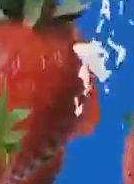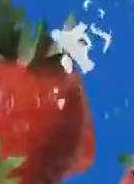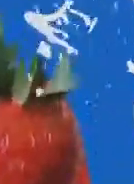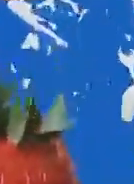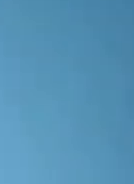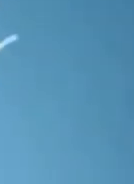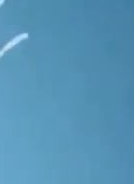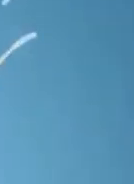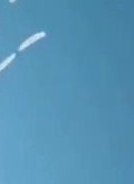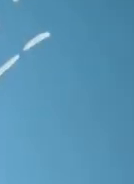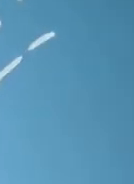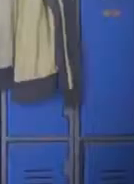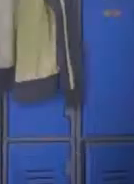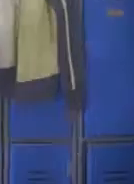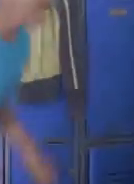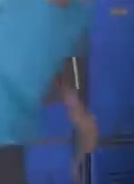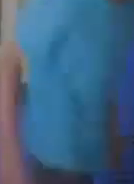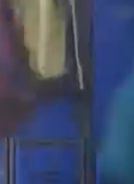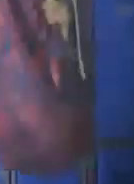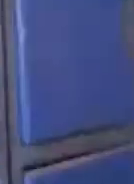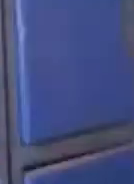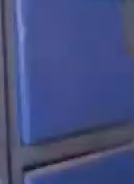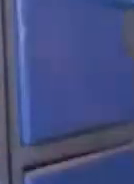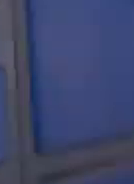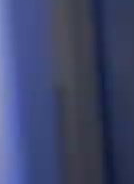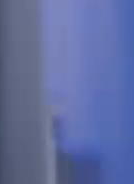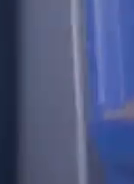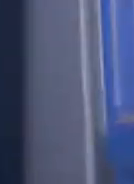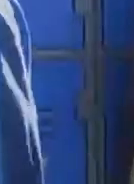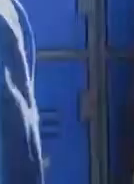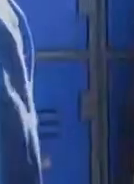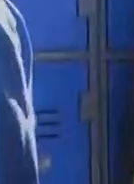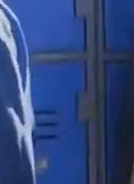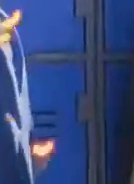Shake things up with Shake and Sip Fruity Milk.